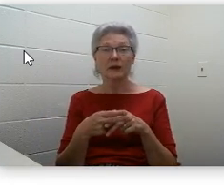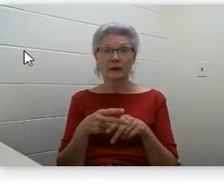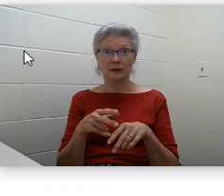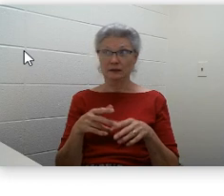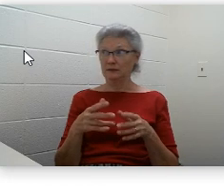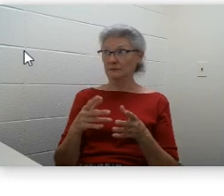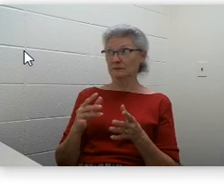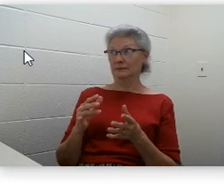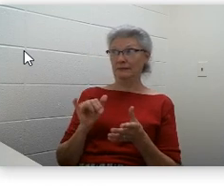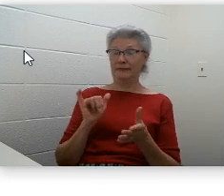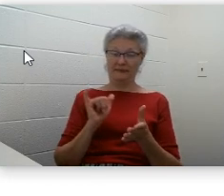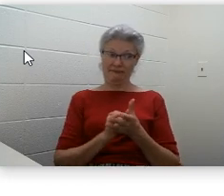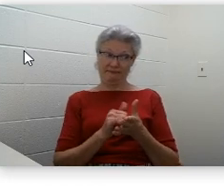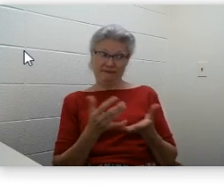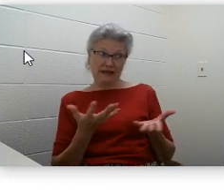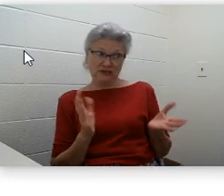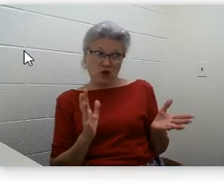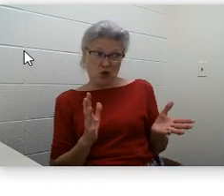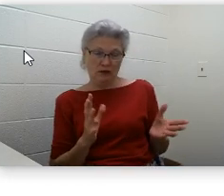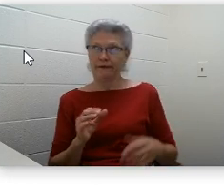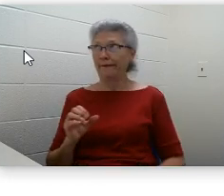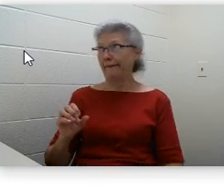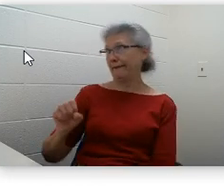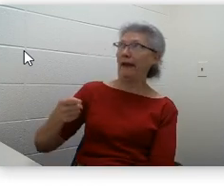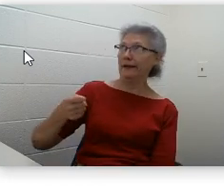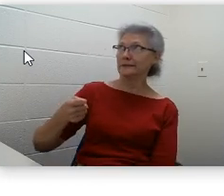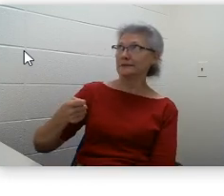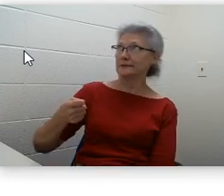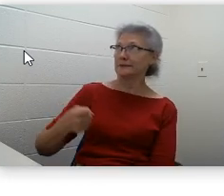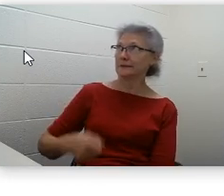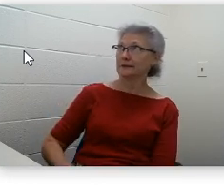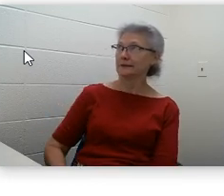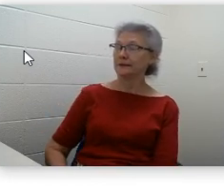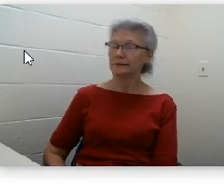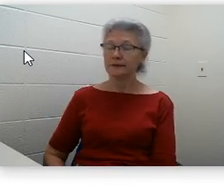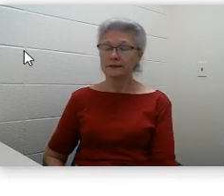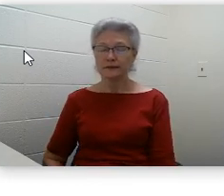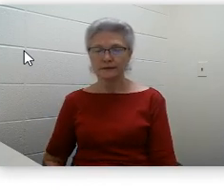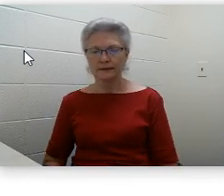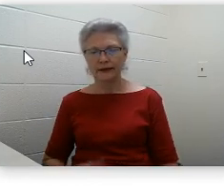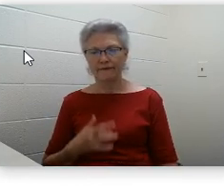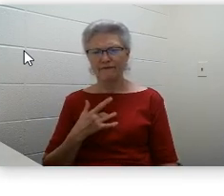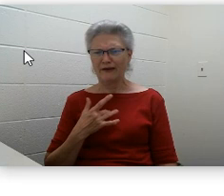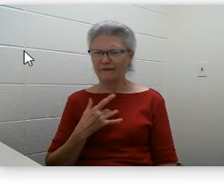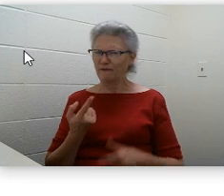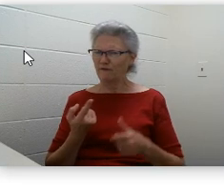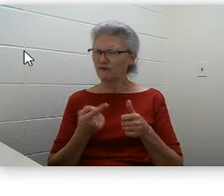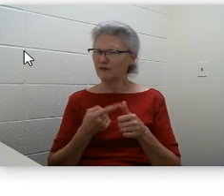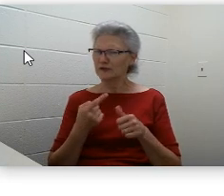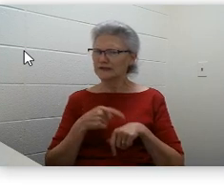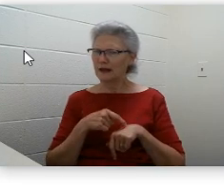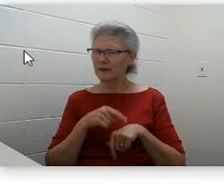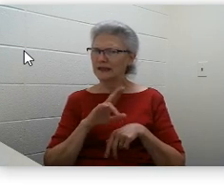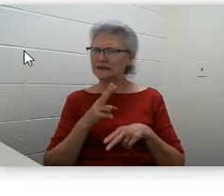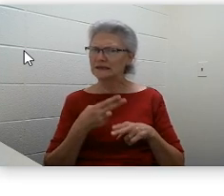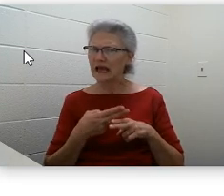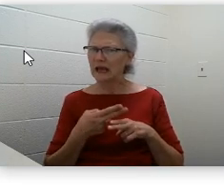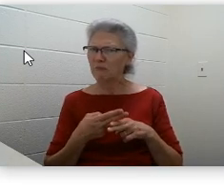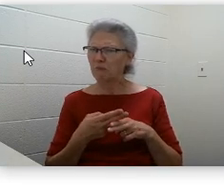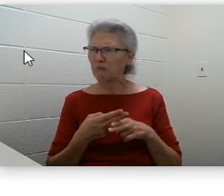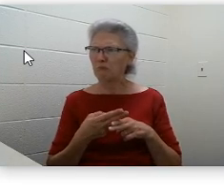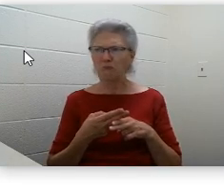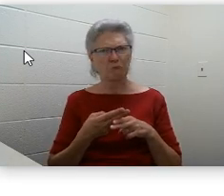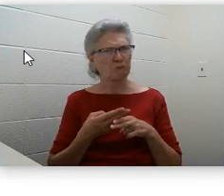that all? Yes, he said rather sharply. He felt for the first time that it was